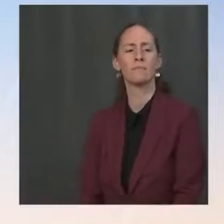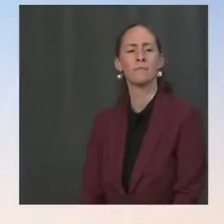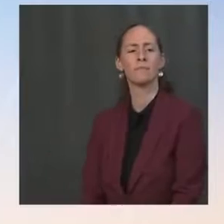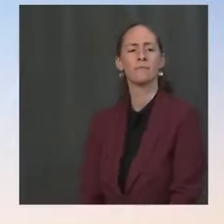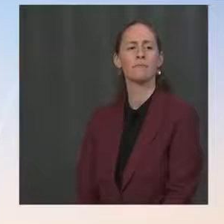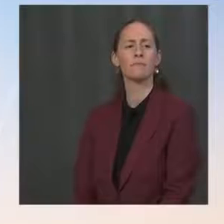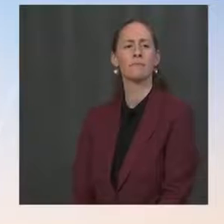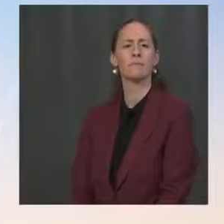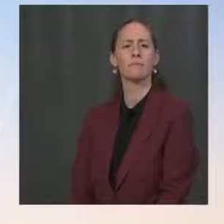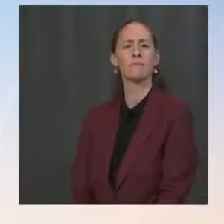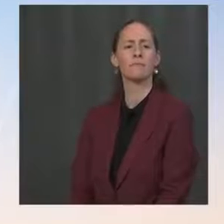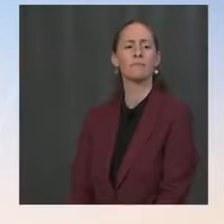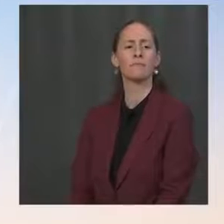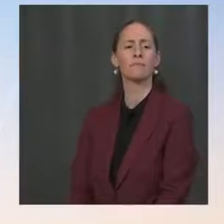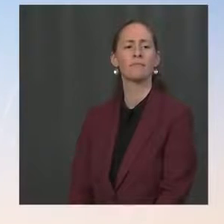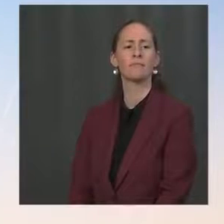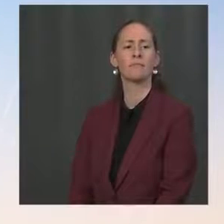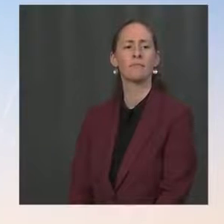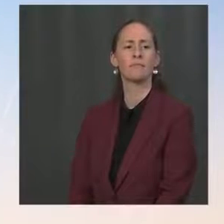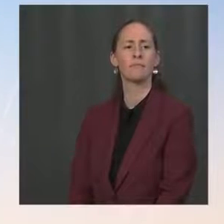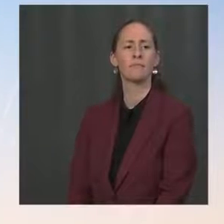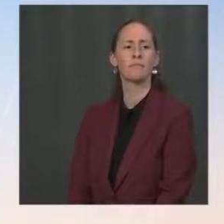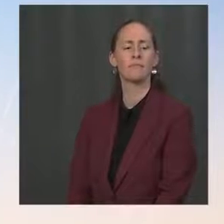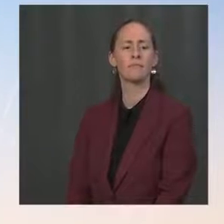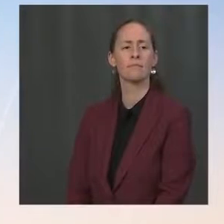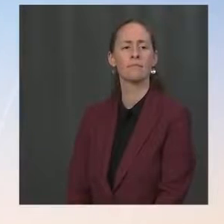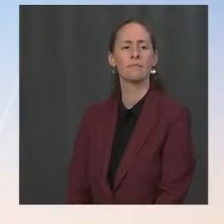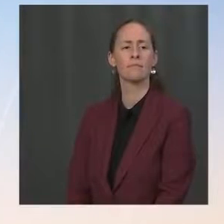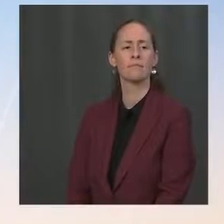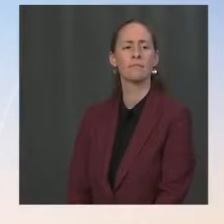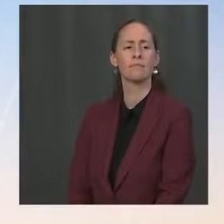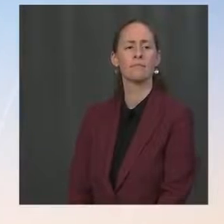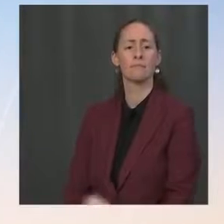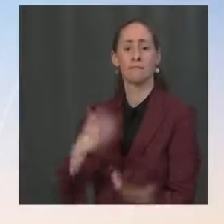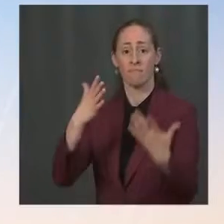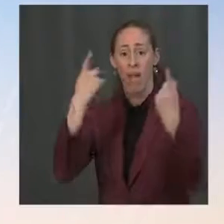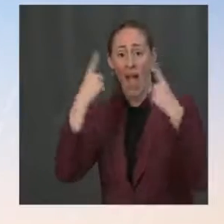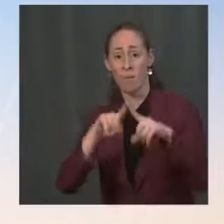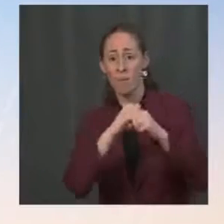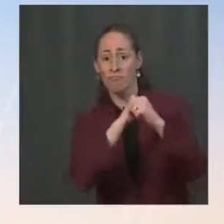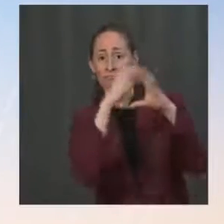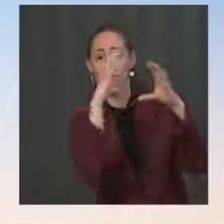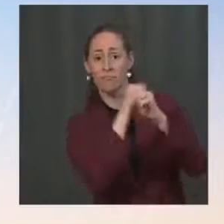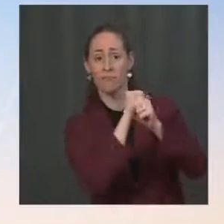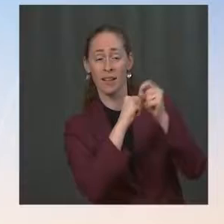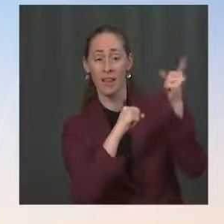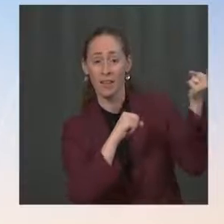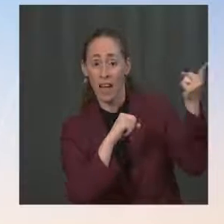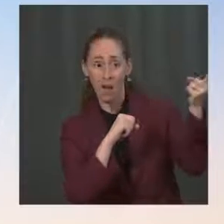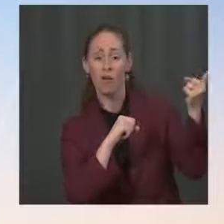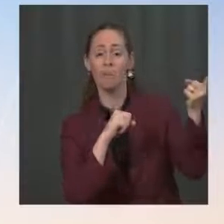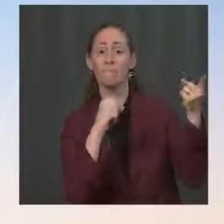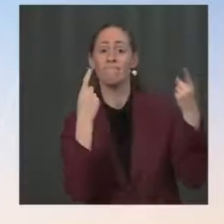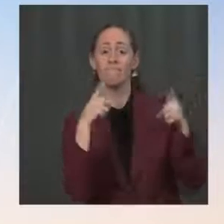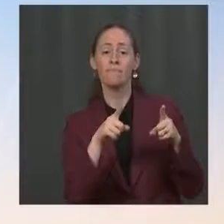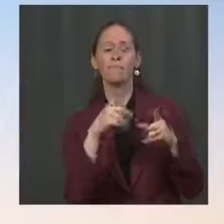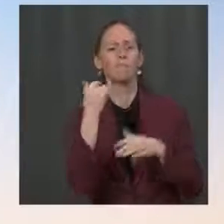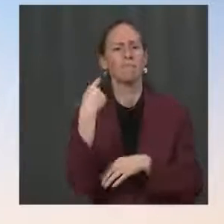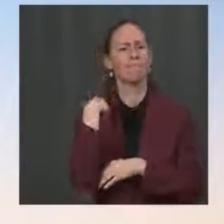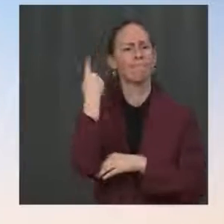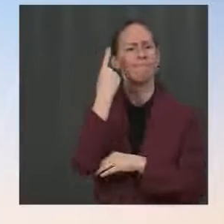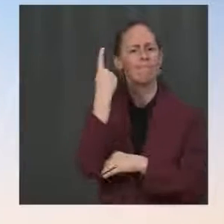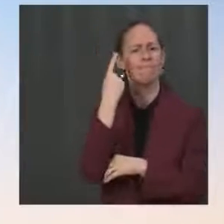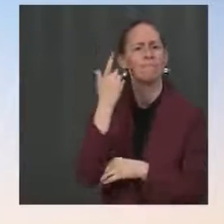touting U.S. and coalition flights, but this attack has slowed some of those flights from coalition partners. Other countries are now out. Does